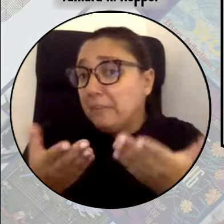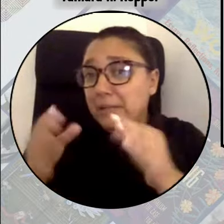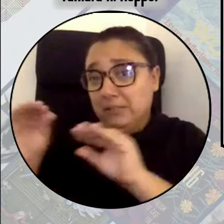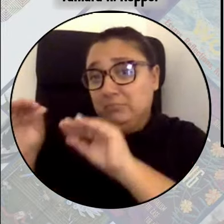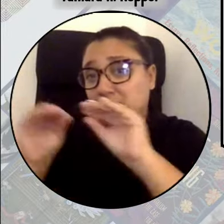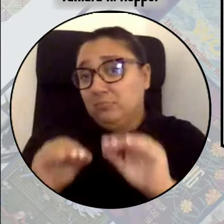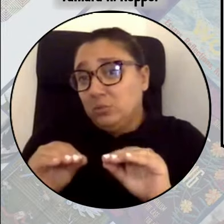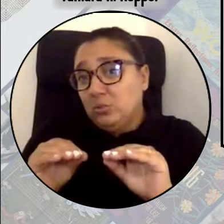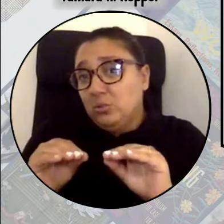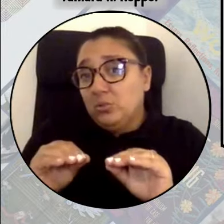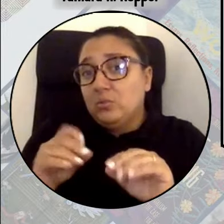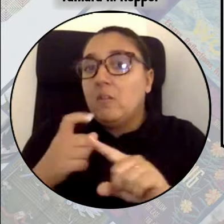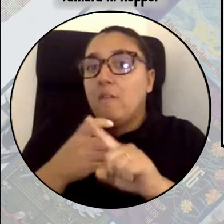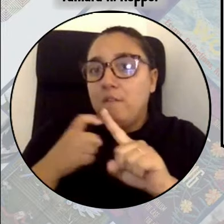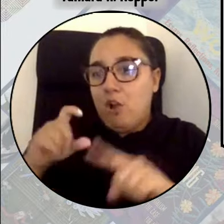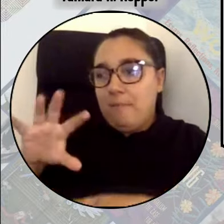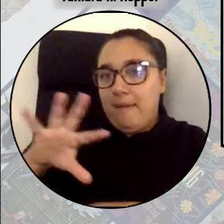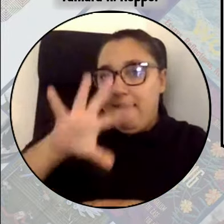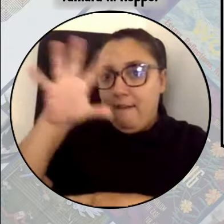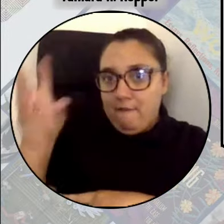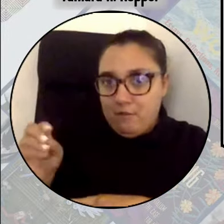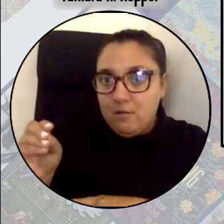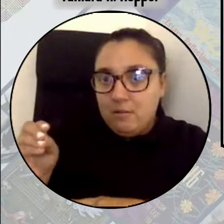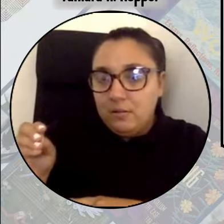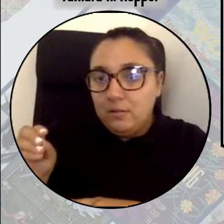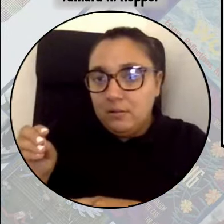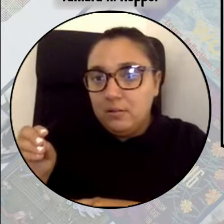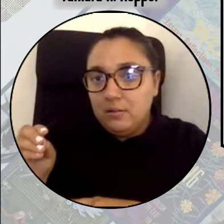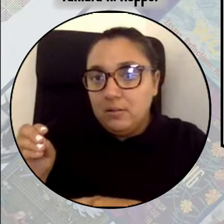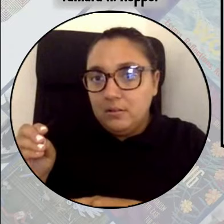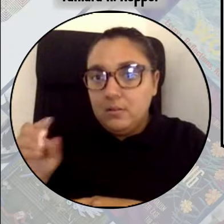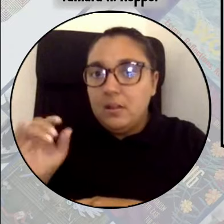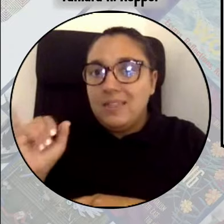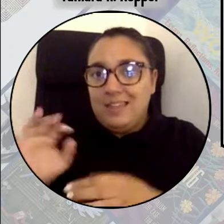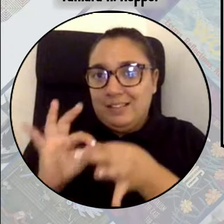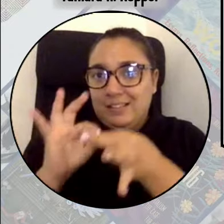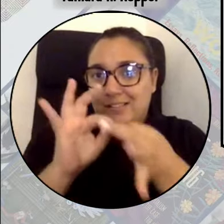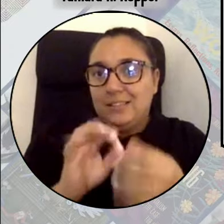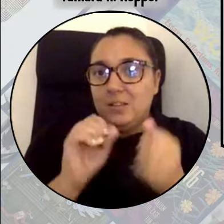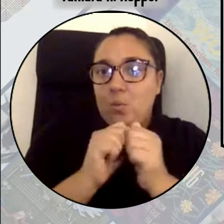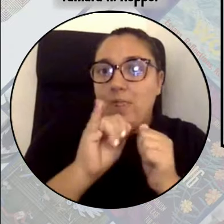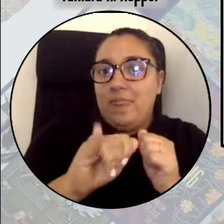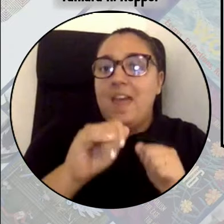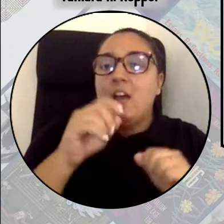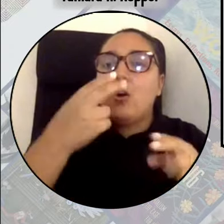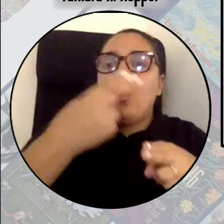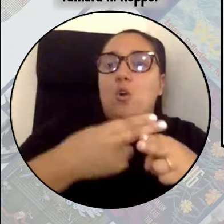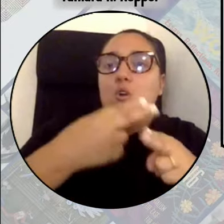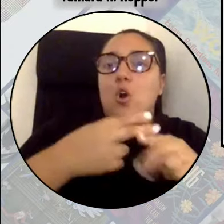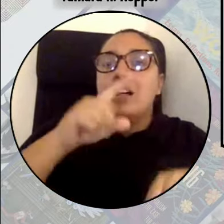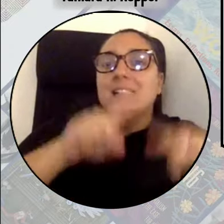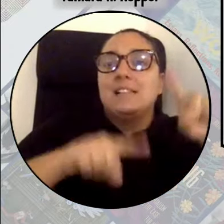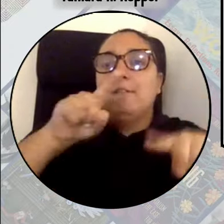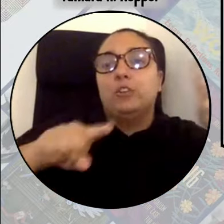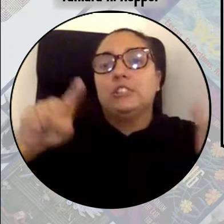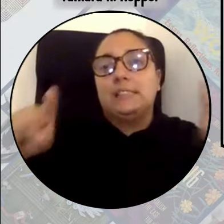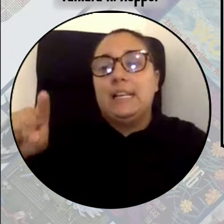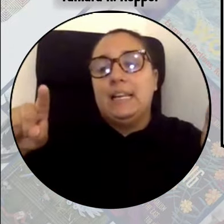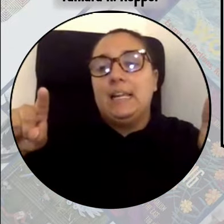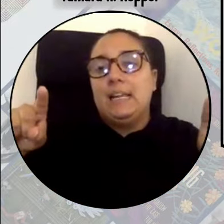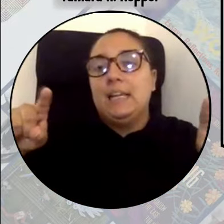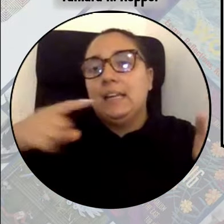from the continent of Africa is with this immigration provision, the diversity immigrant. And the diversity immigrant is